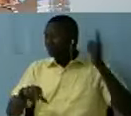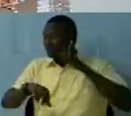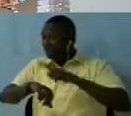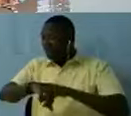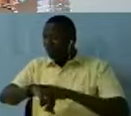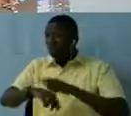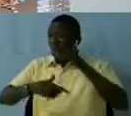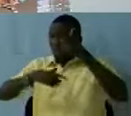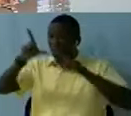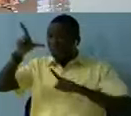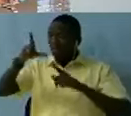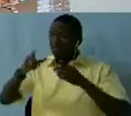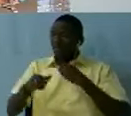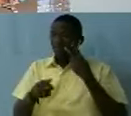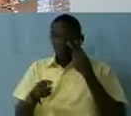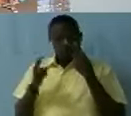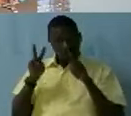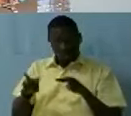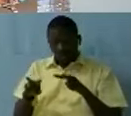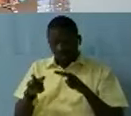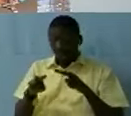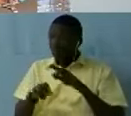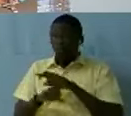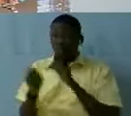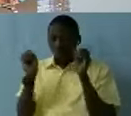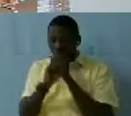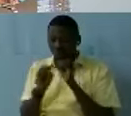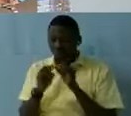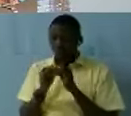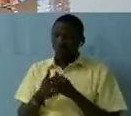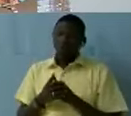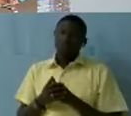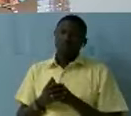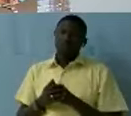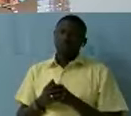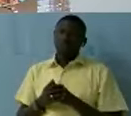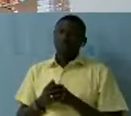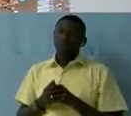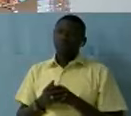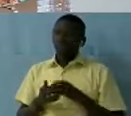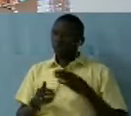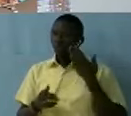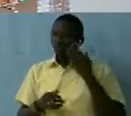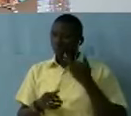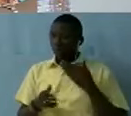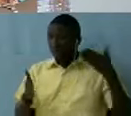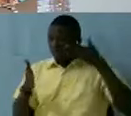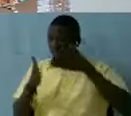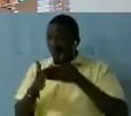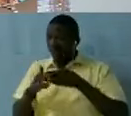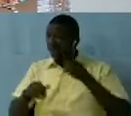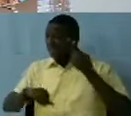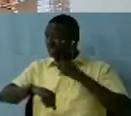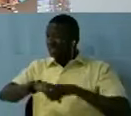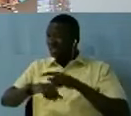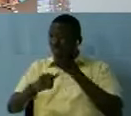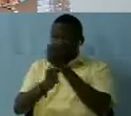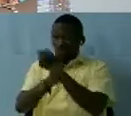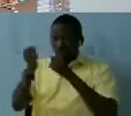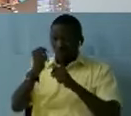To the level where it was undetectable. when you reach that status